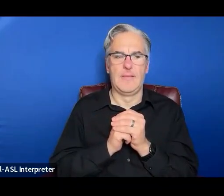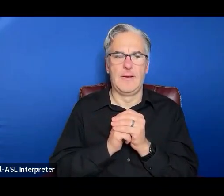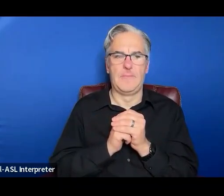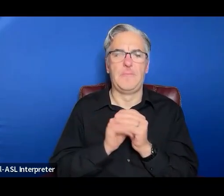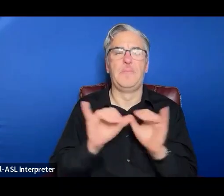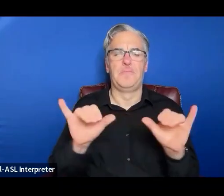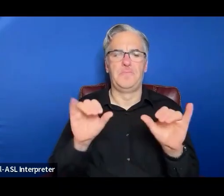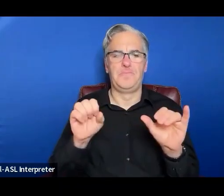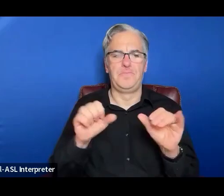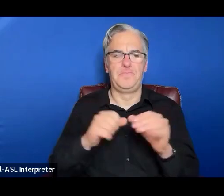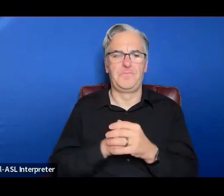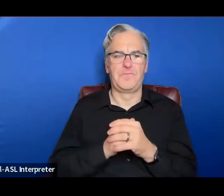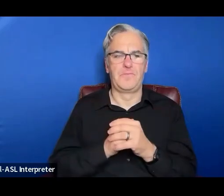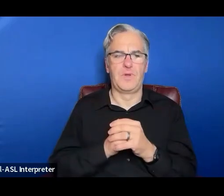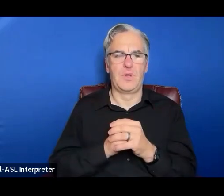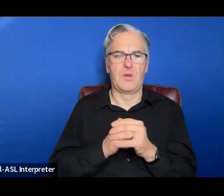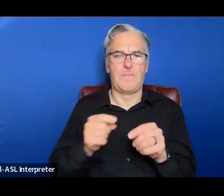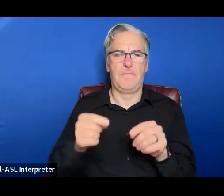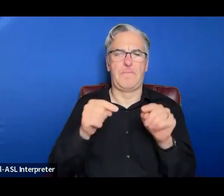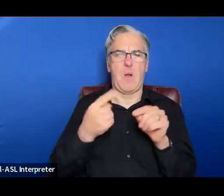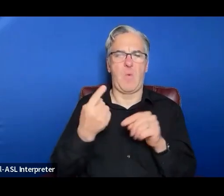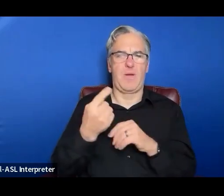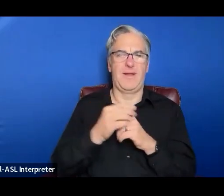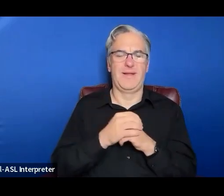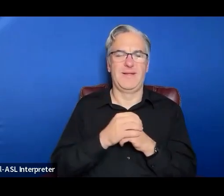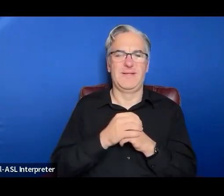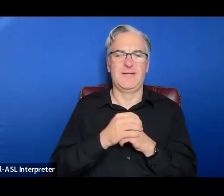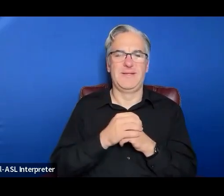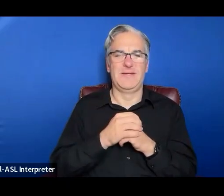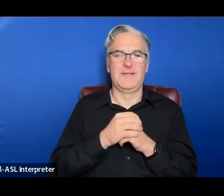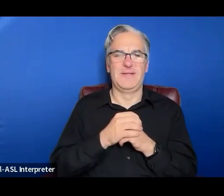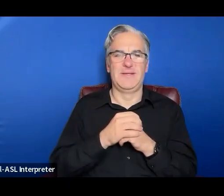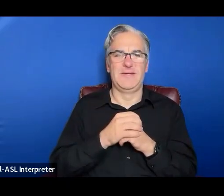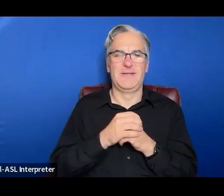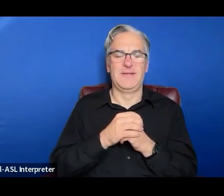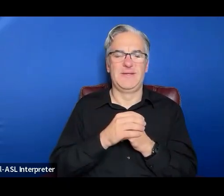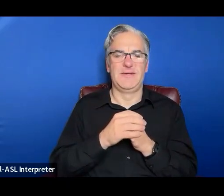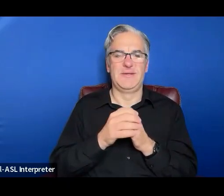Yeah. So, yep, back one.